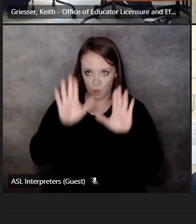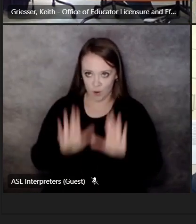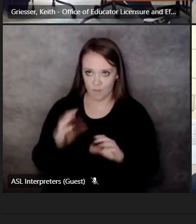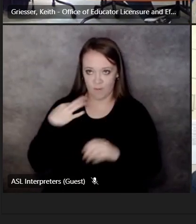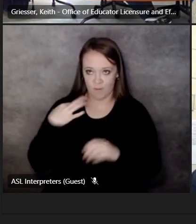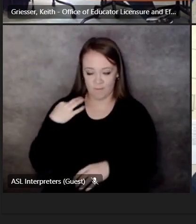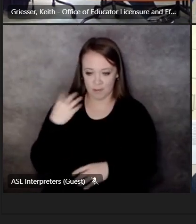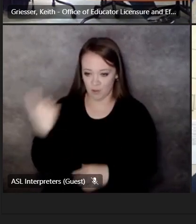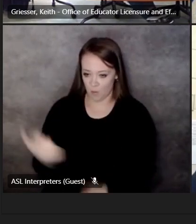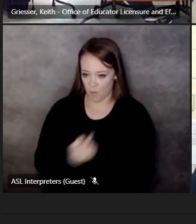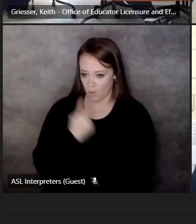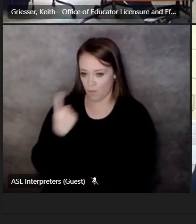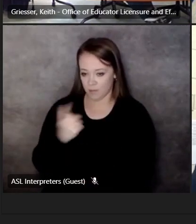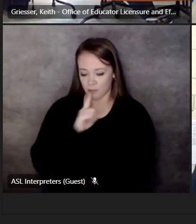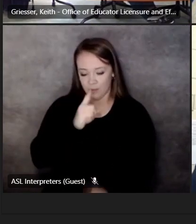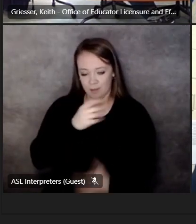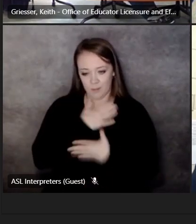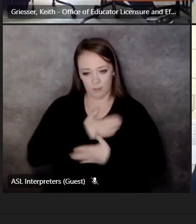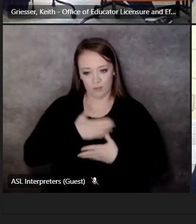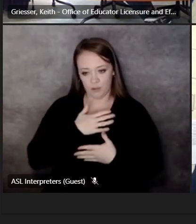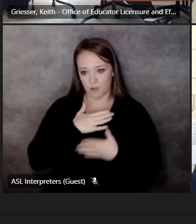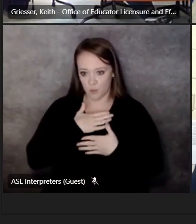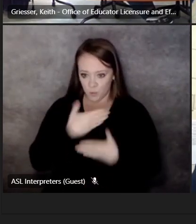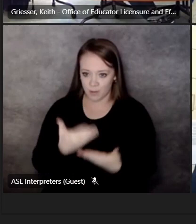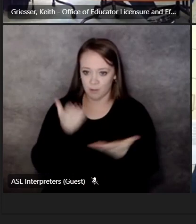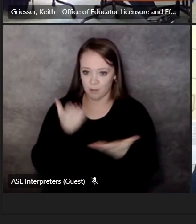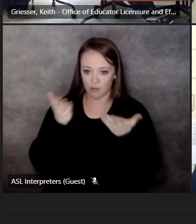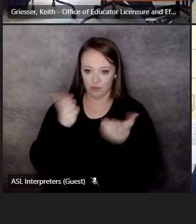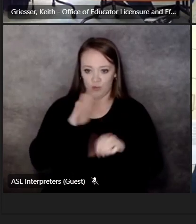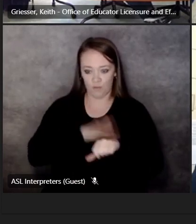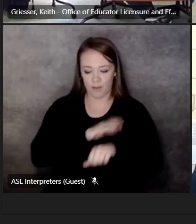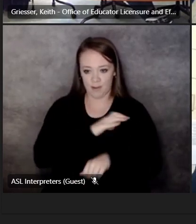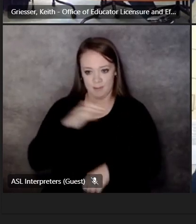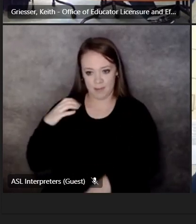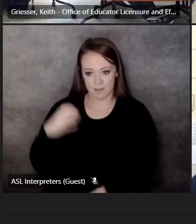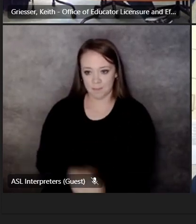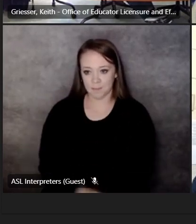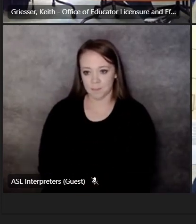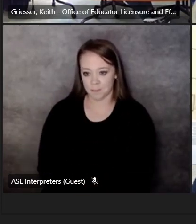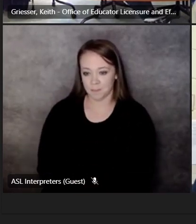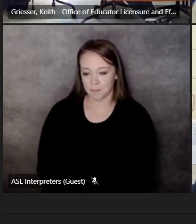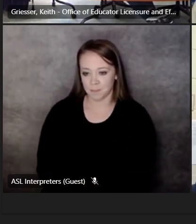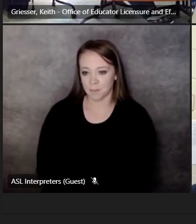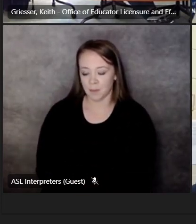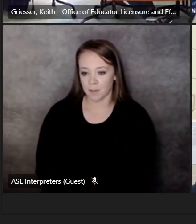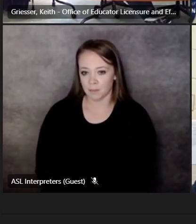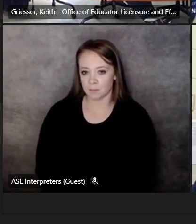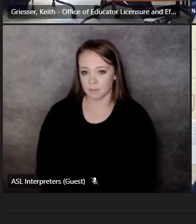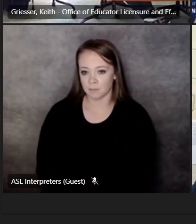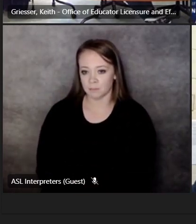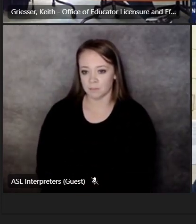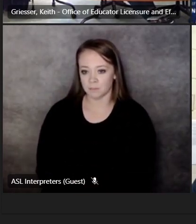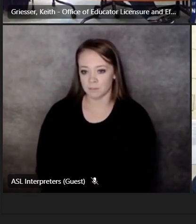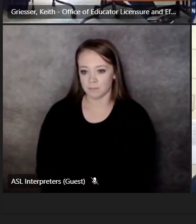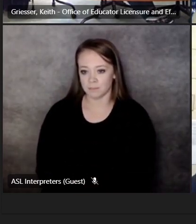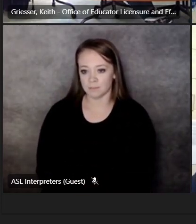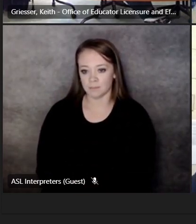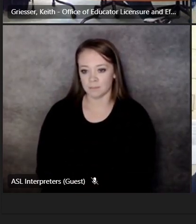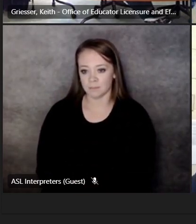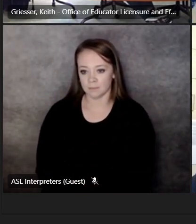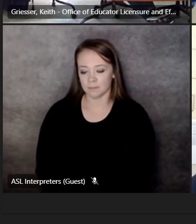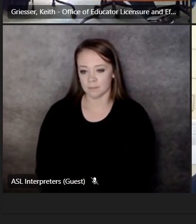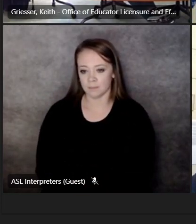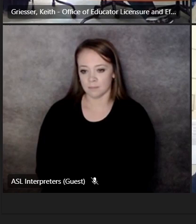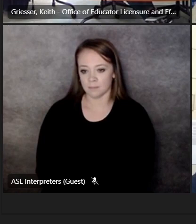really appreciate your willingness to serve on this committee and to help us select this important role. So have a